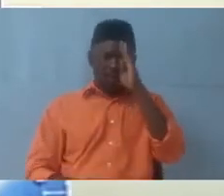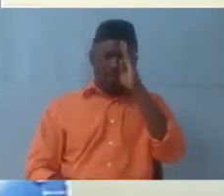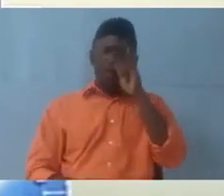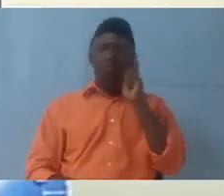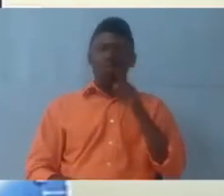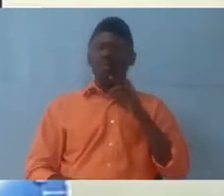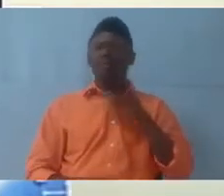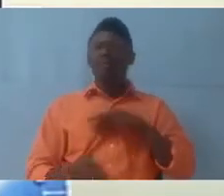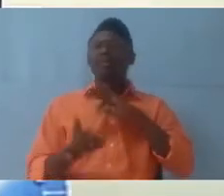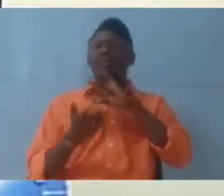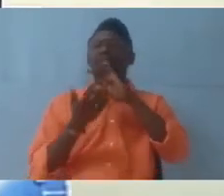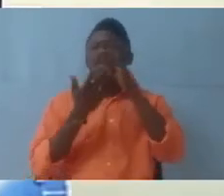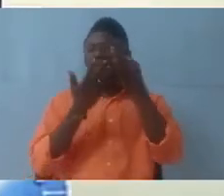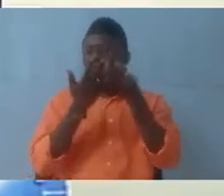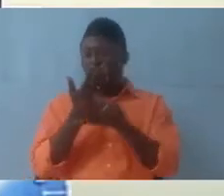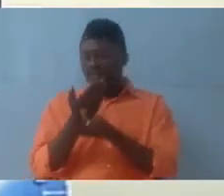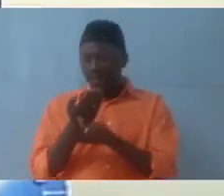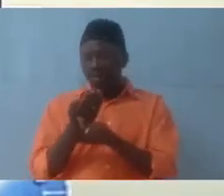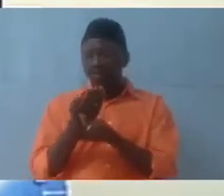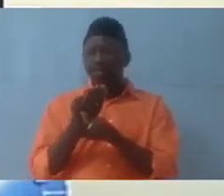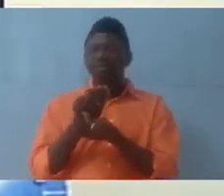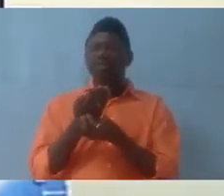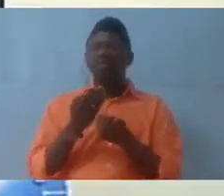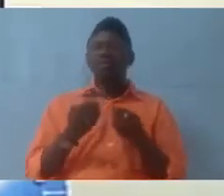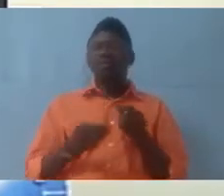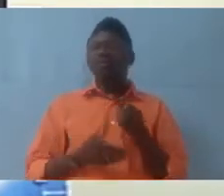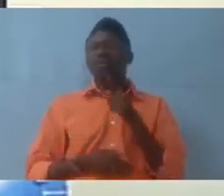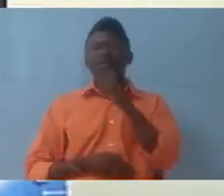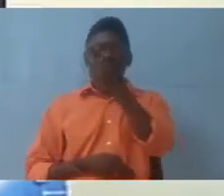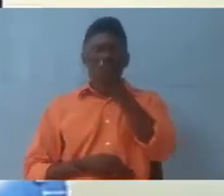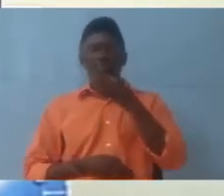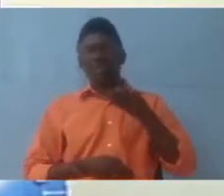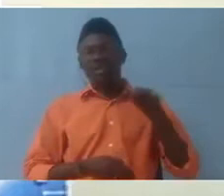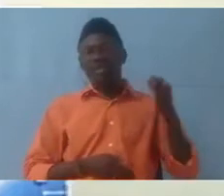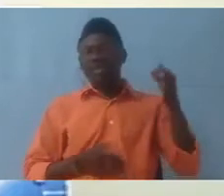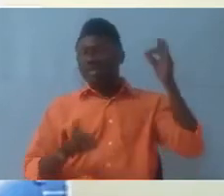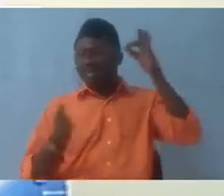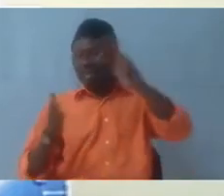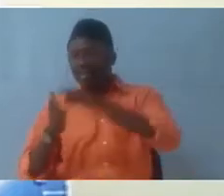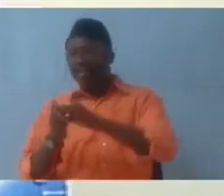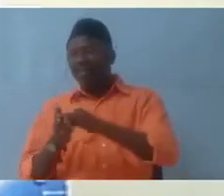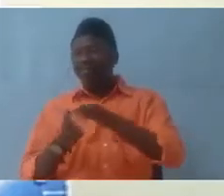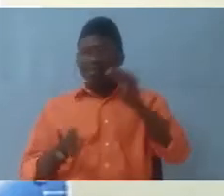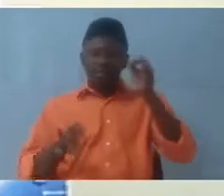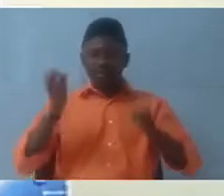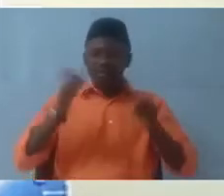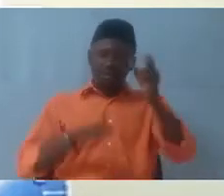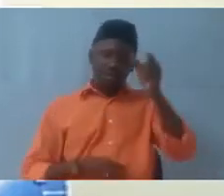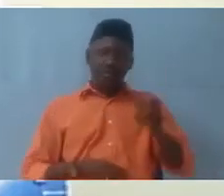But I will be transferred to oversee, to be a traveling magistrate.